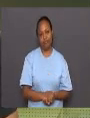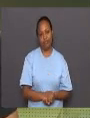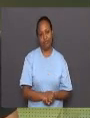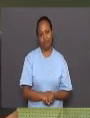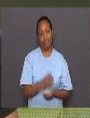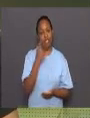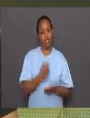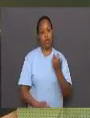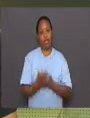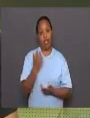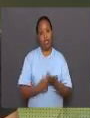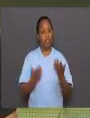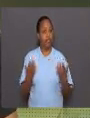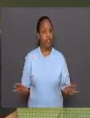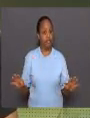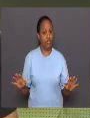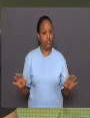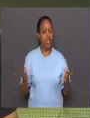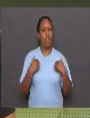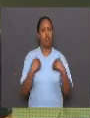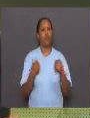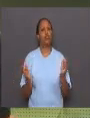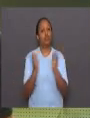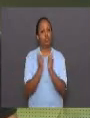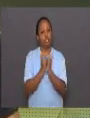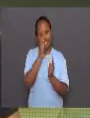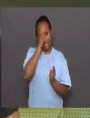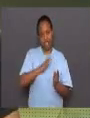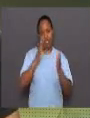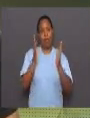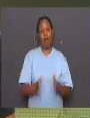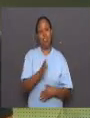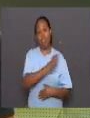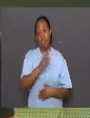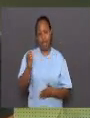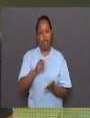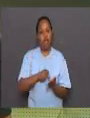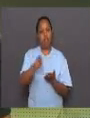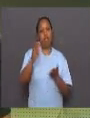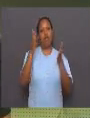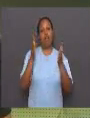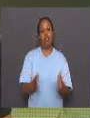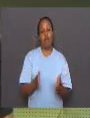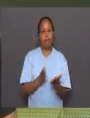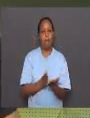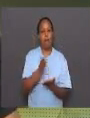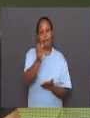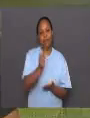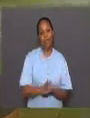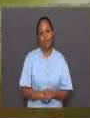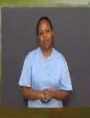We discussed the relationship between human and democratic